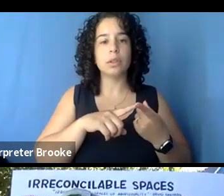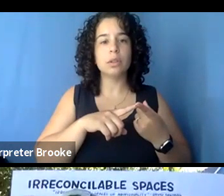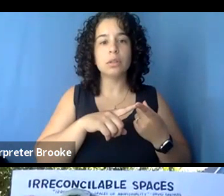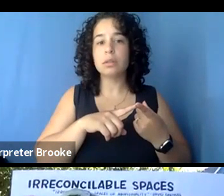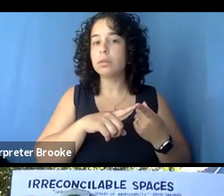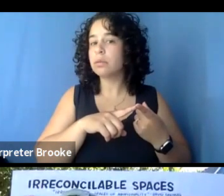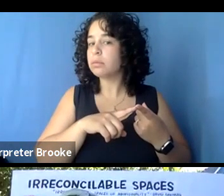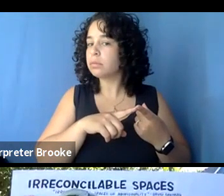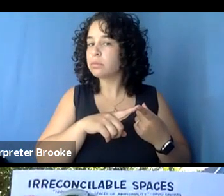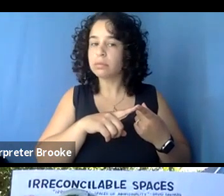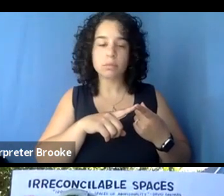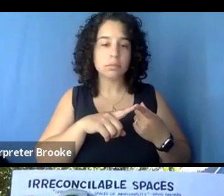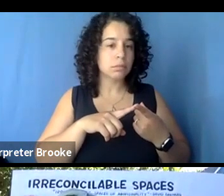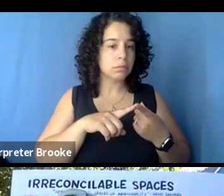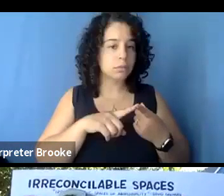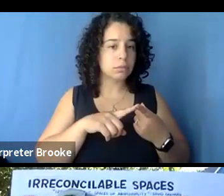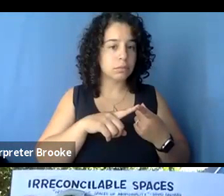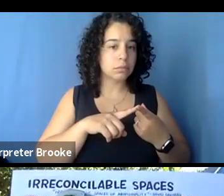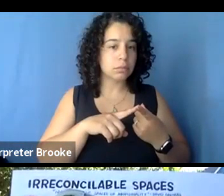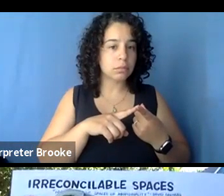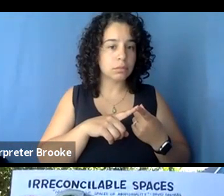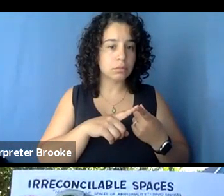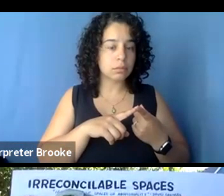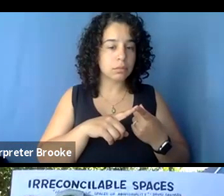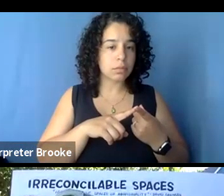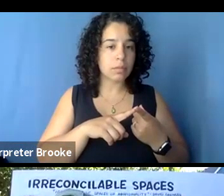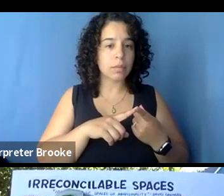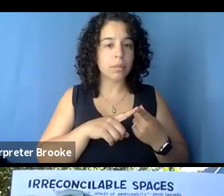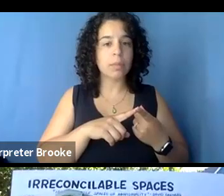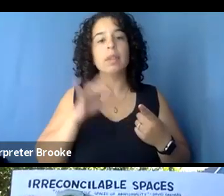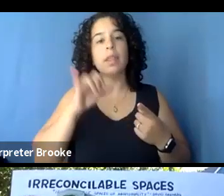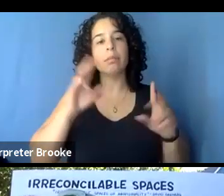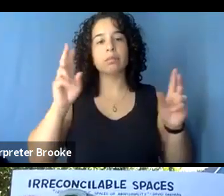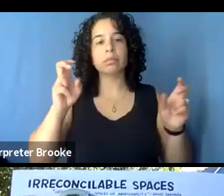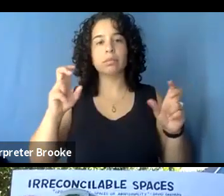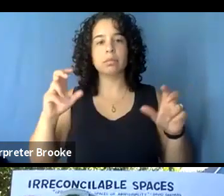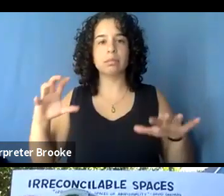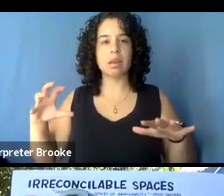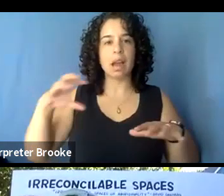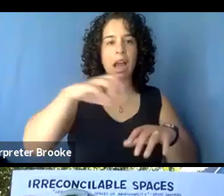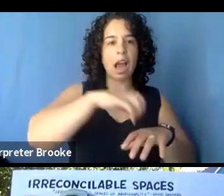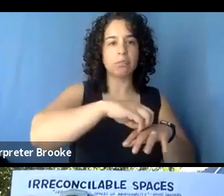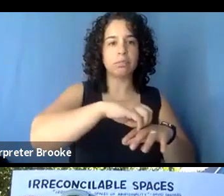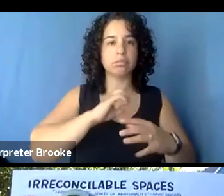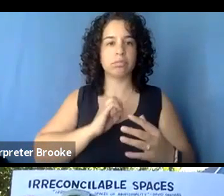has been, this is an invasive species. But